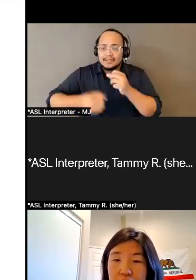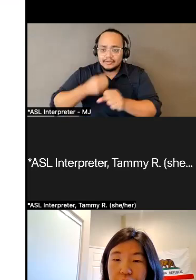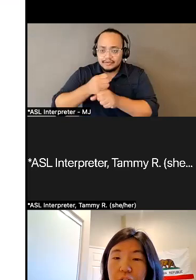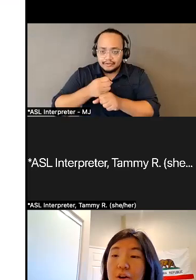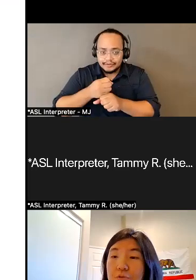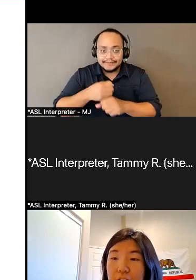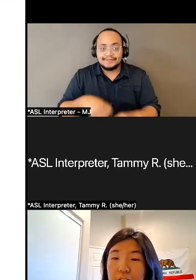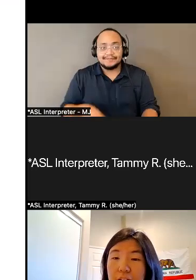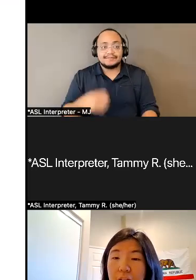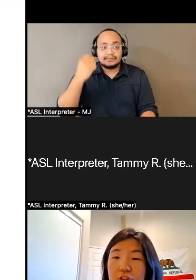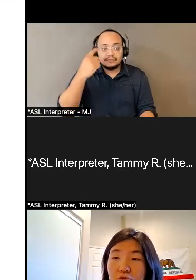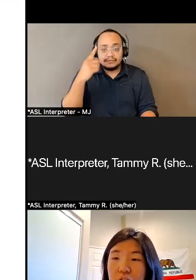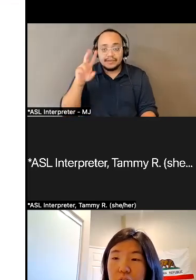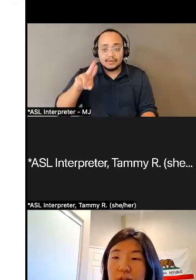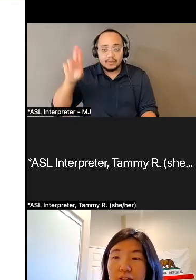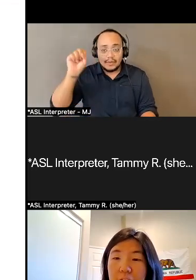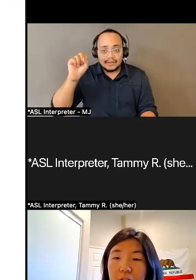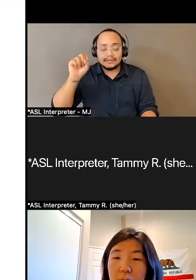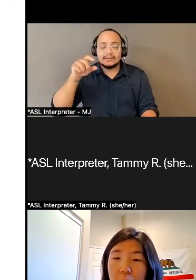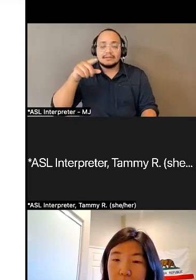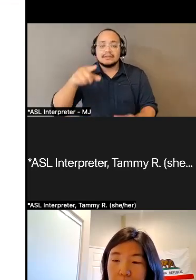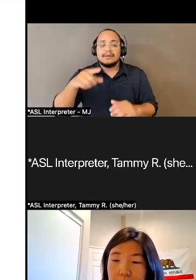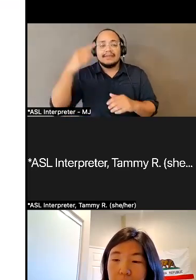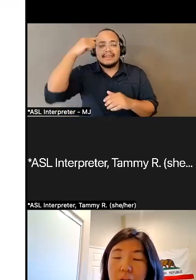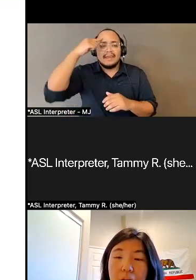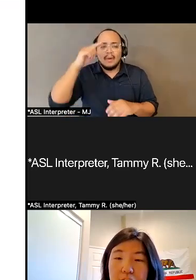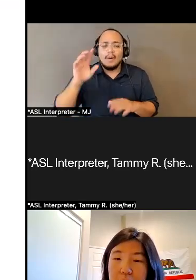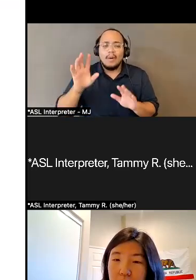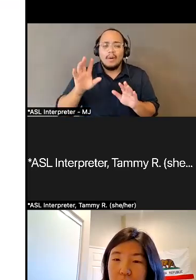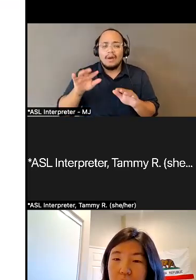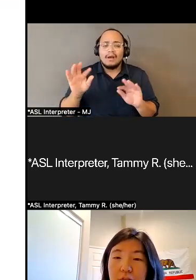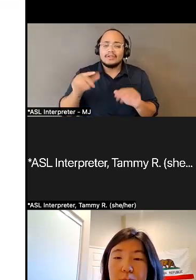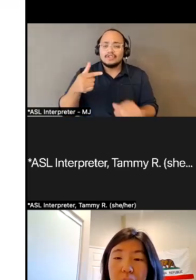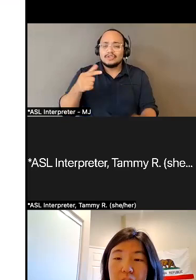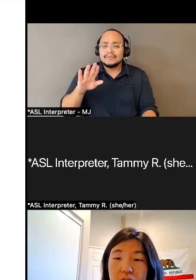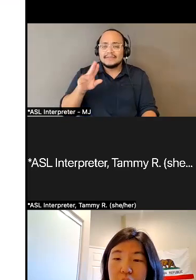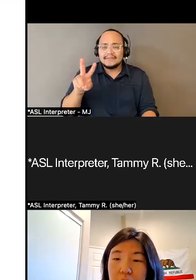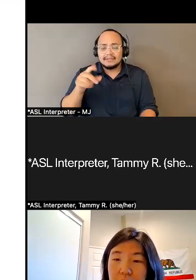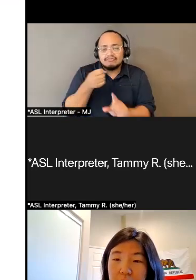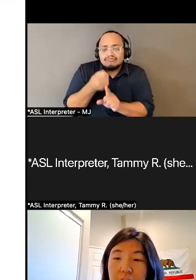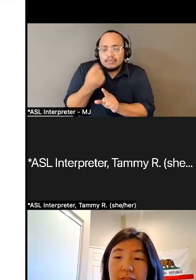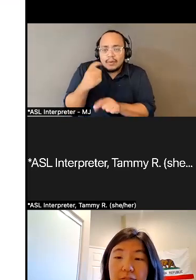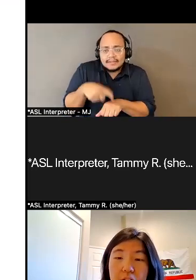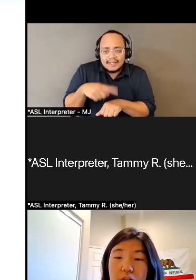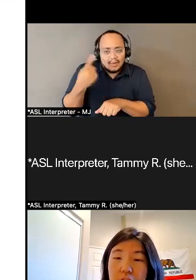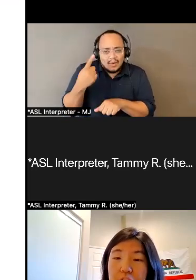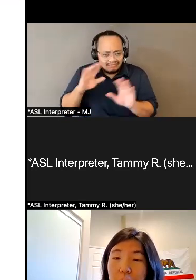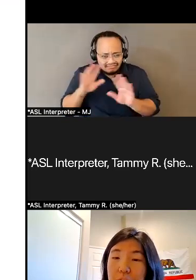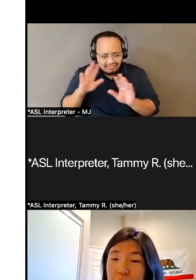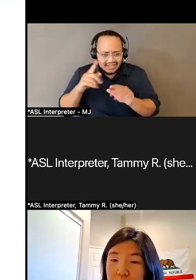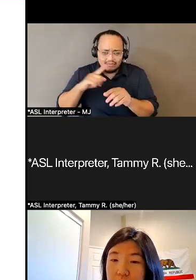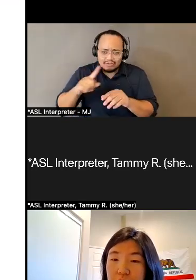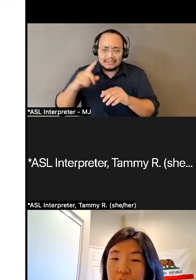crisis issue rather than as a structural societal problem. As a result, our responses to GBV fail to